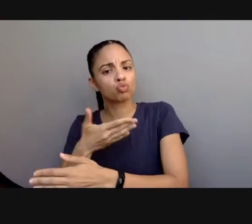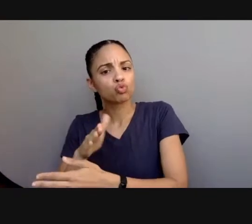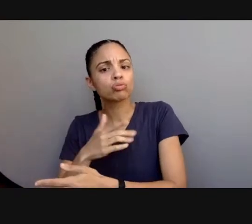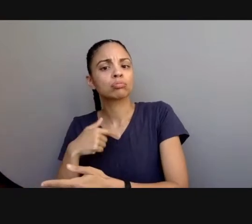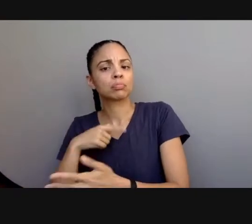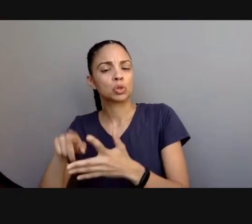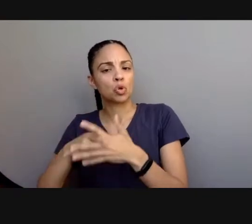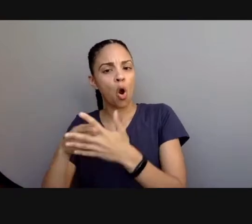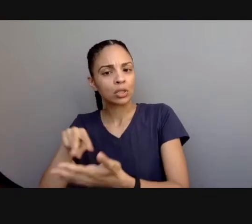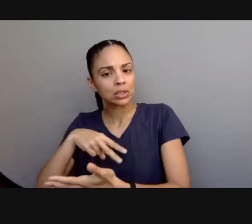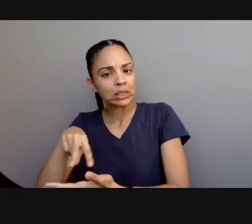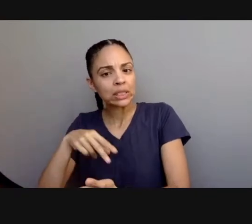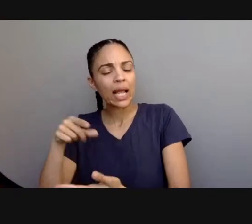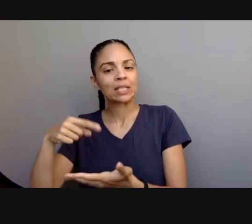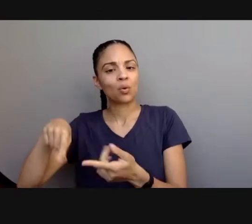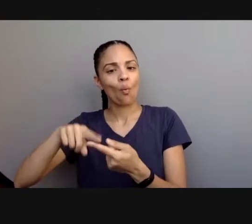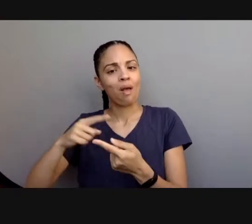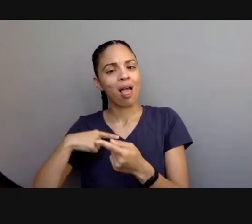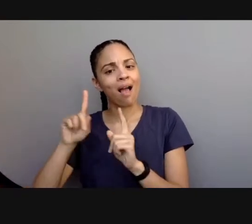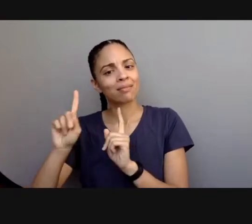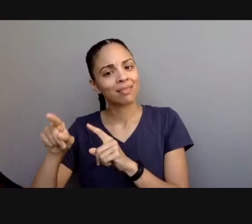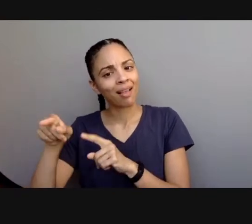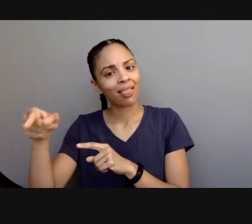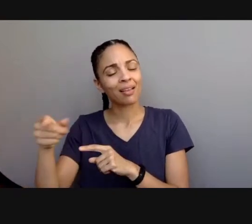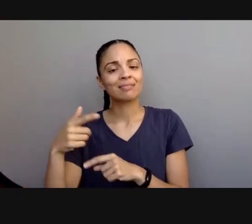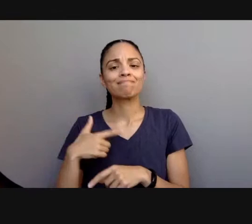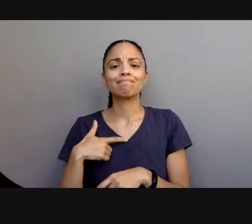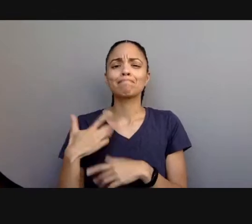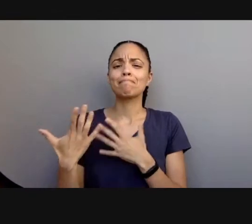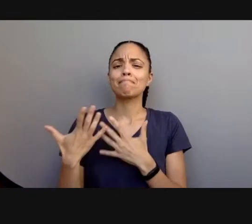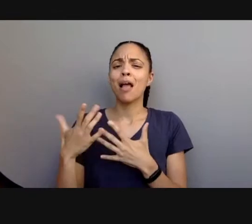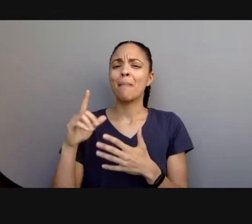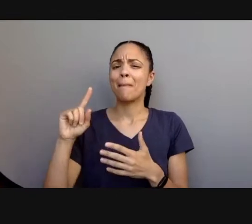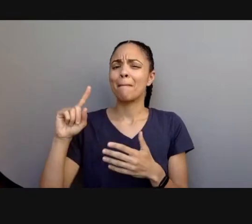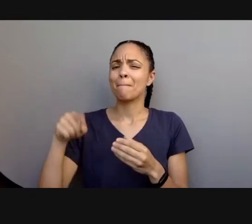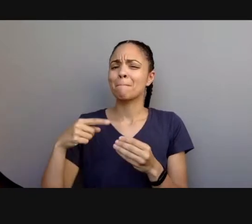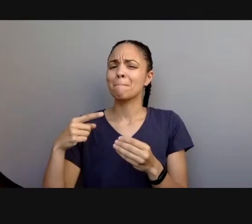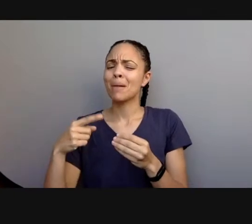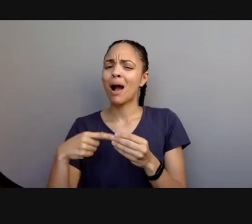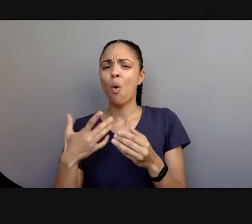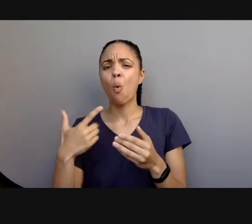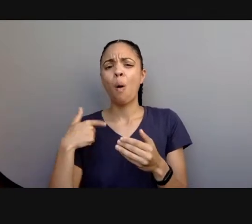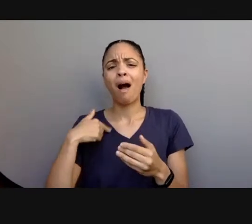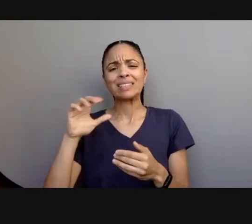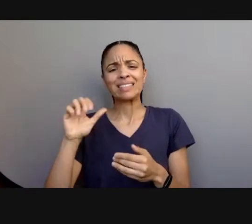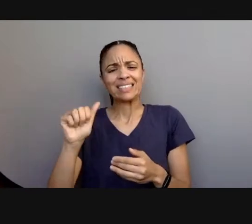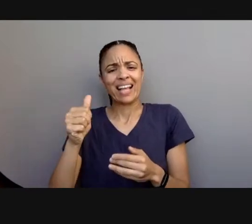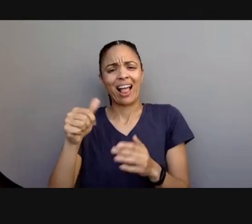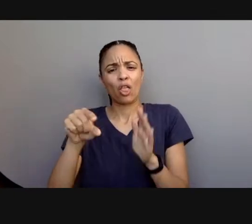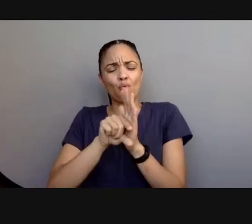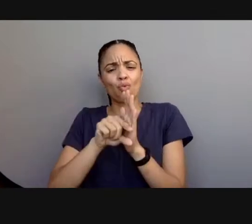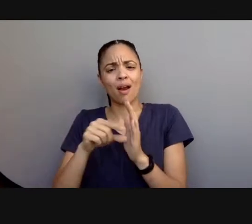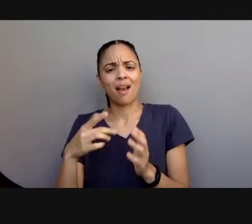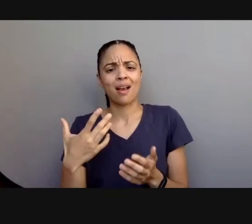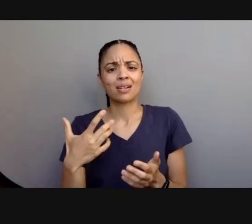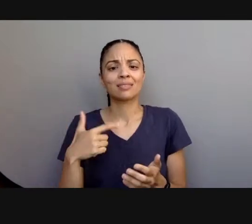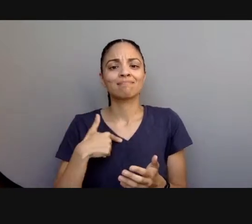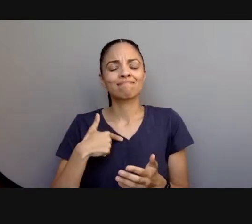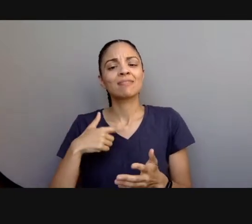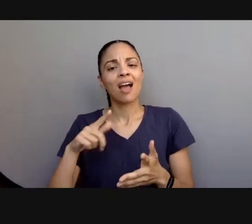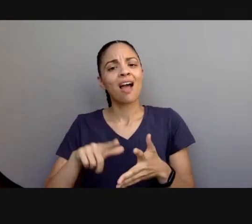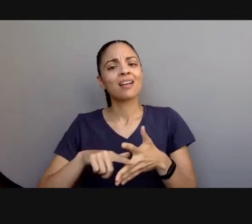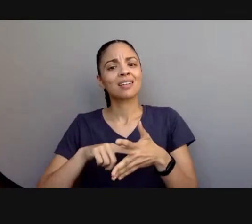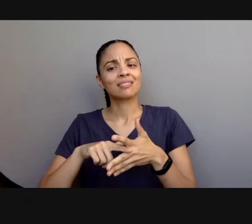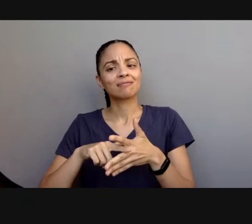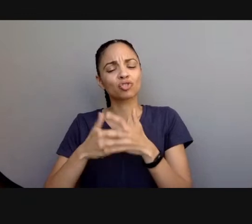And it wasn't until maybe 10th grade when I came to Ailey for the first time, just for the summer intensive, that I grew a real love for